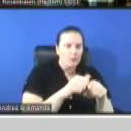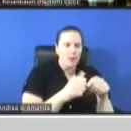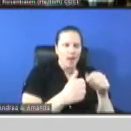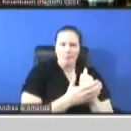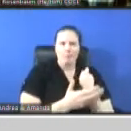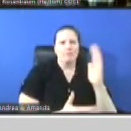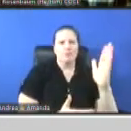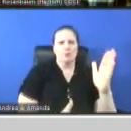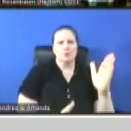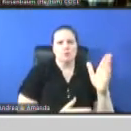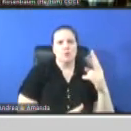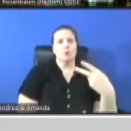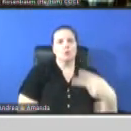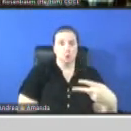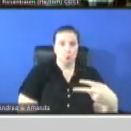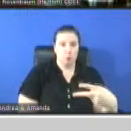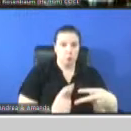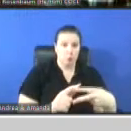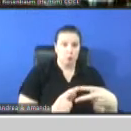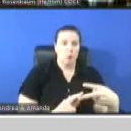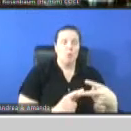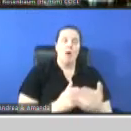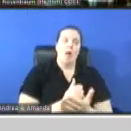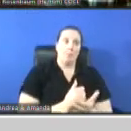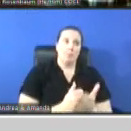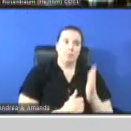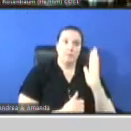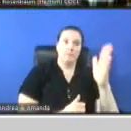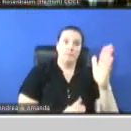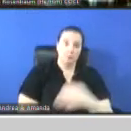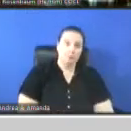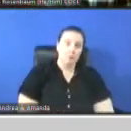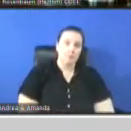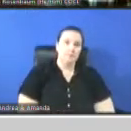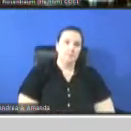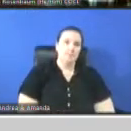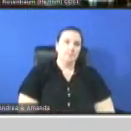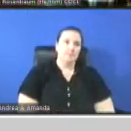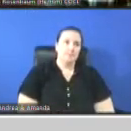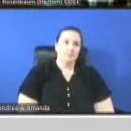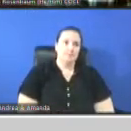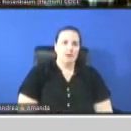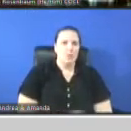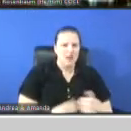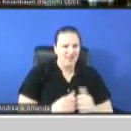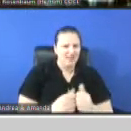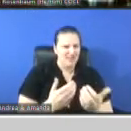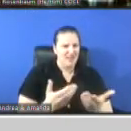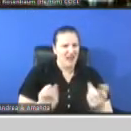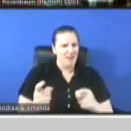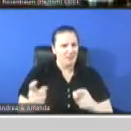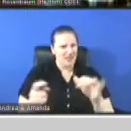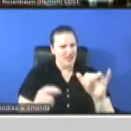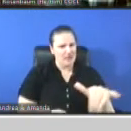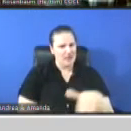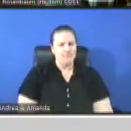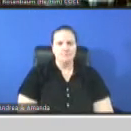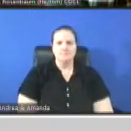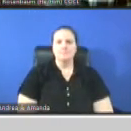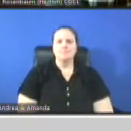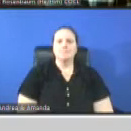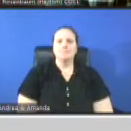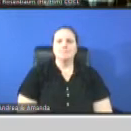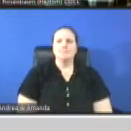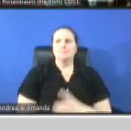things that we're doing that I'm hoping will speak to the future with incidents like this. One more thing, if